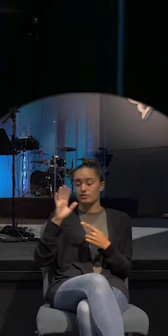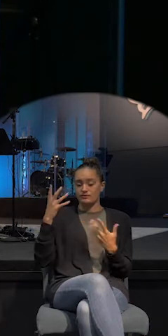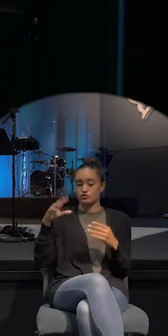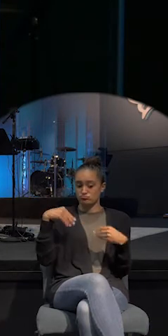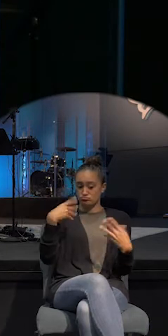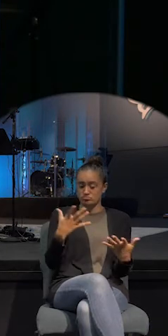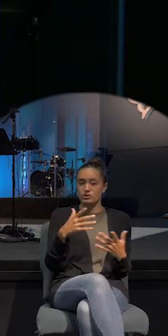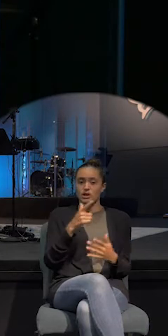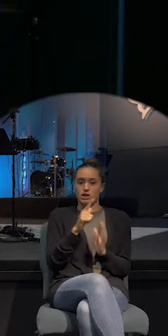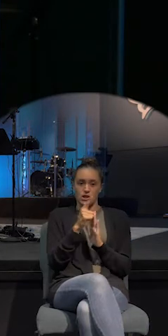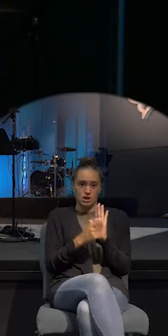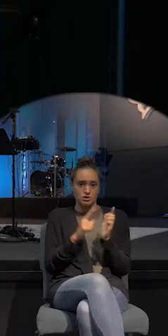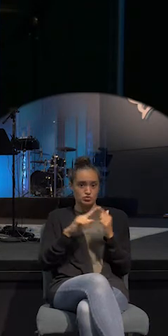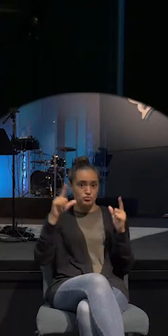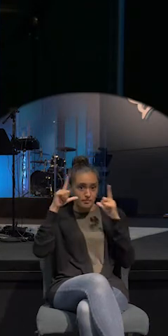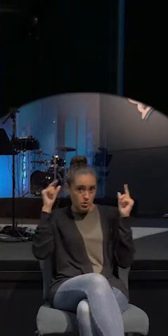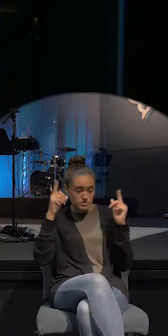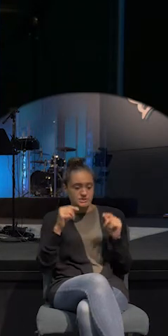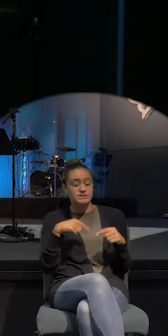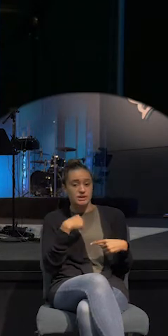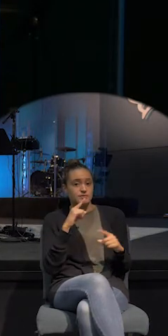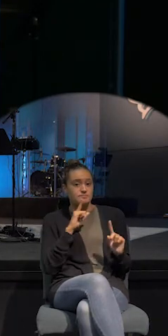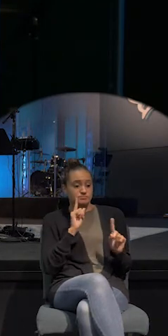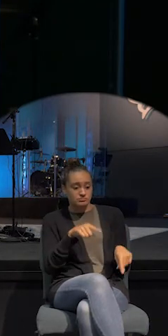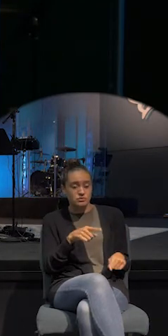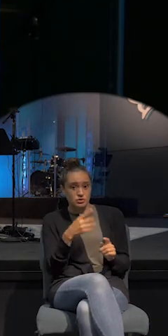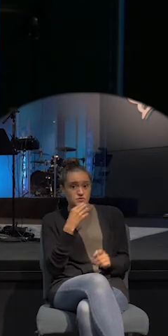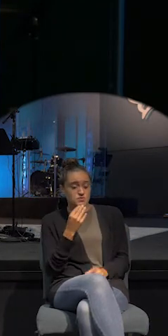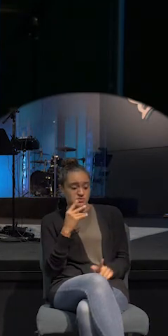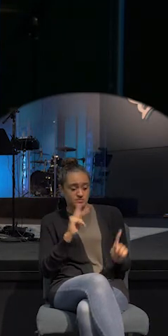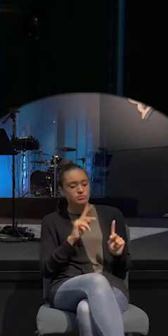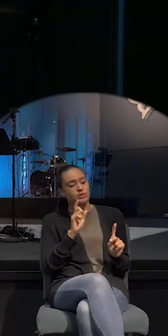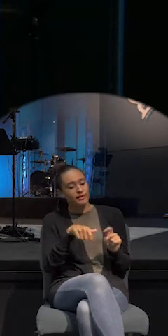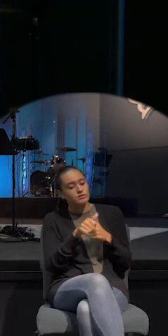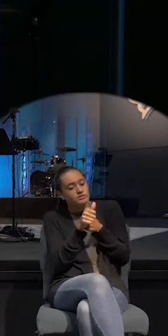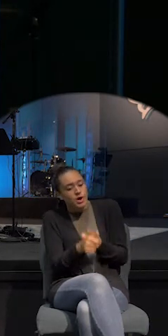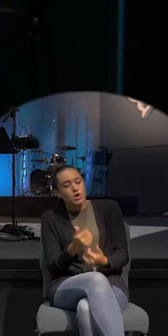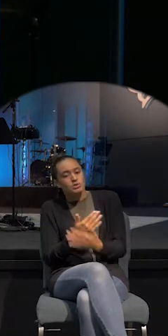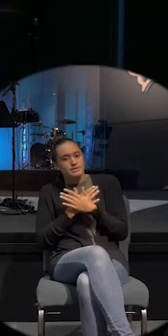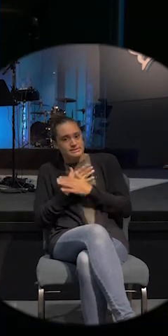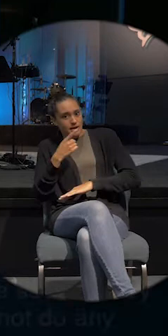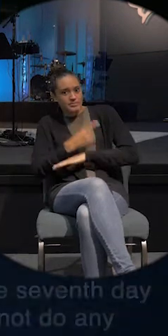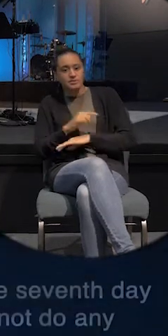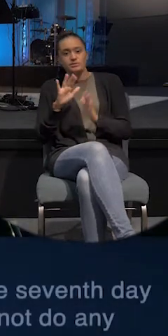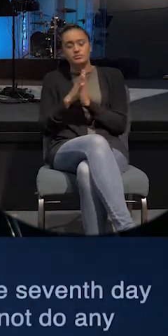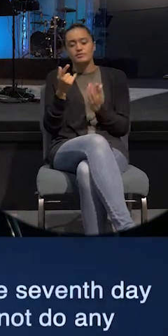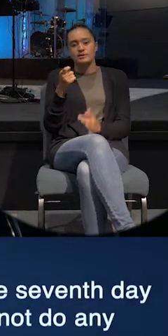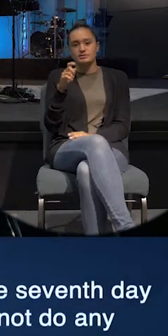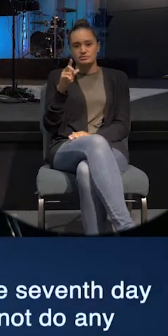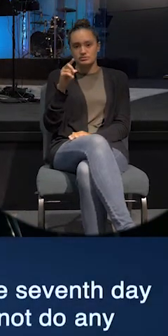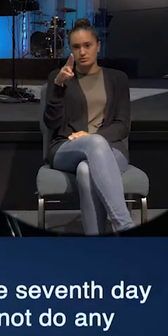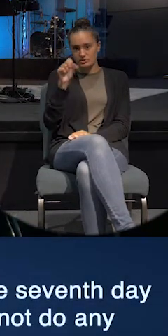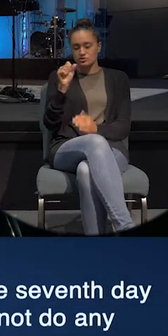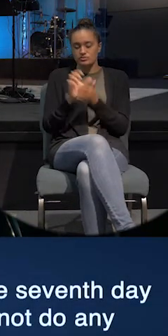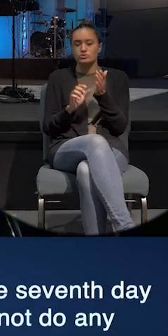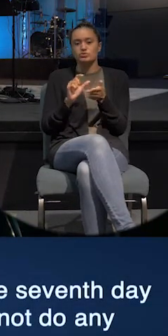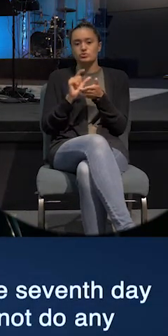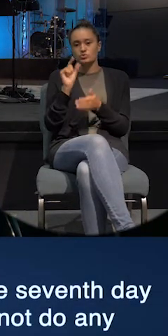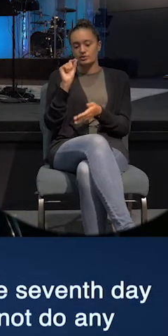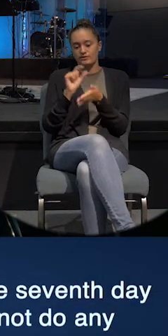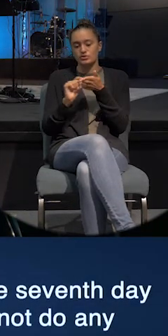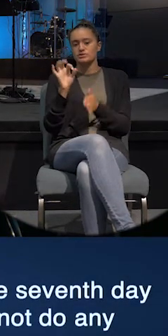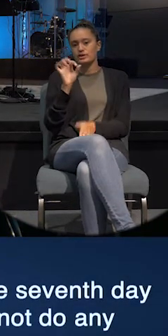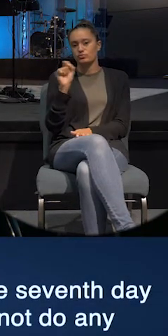God commanded the Jews to observe the Sabbath. In the book of Exodus, chapter 20, verses 9 through 11, it says, "6 days shall